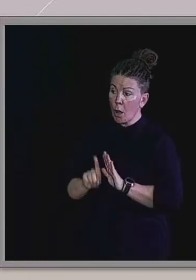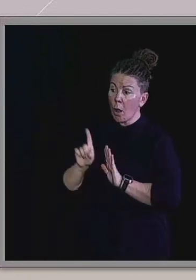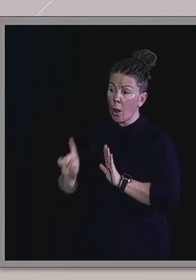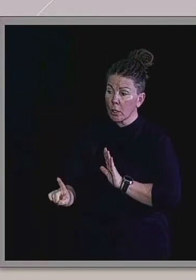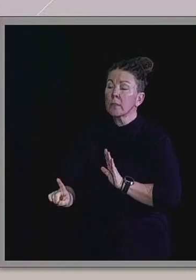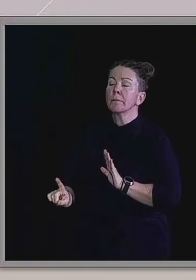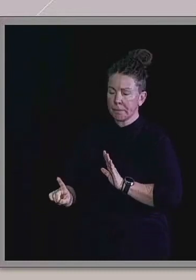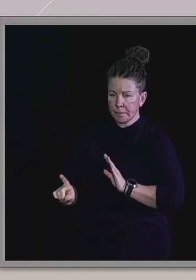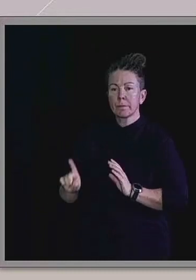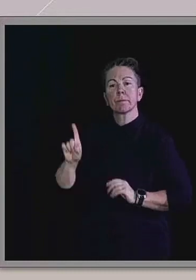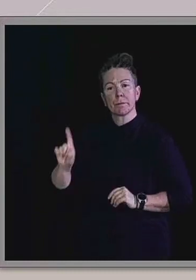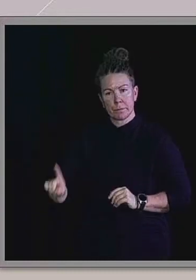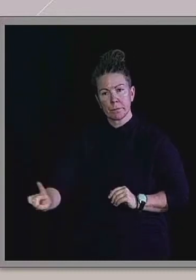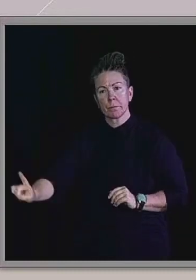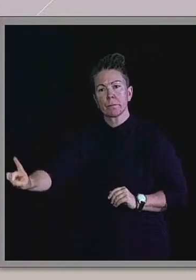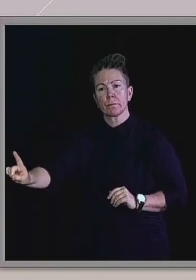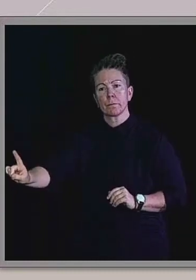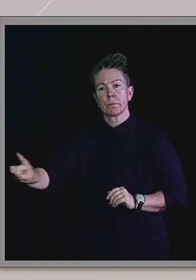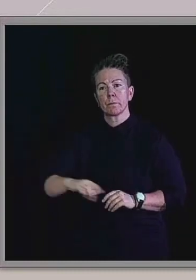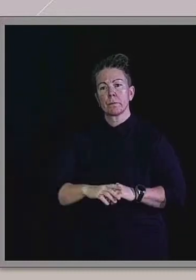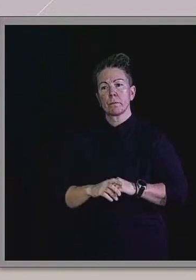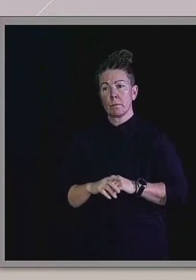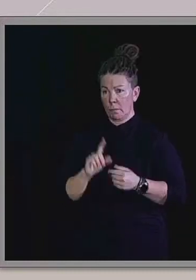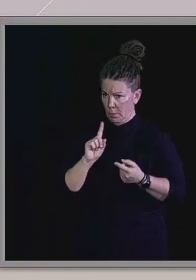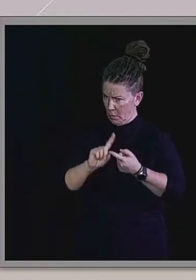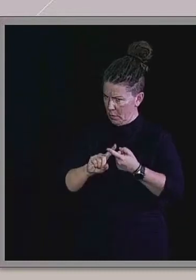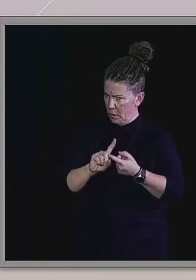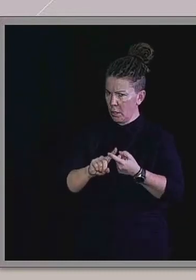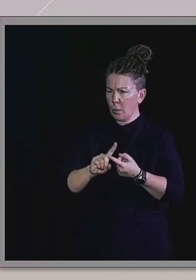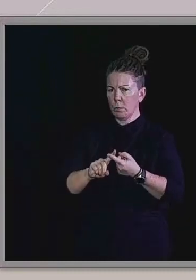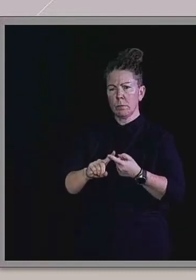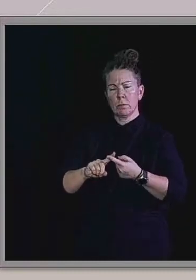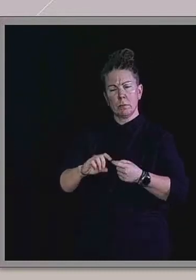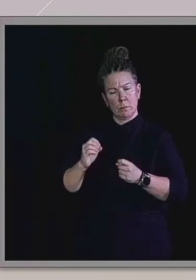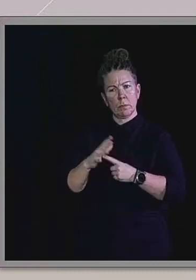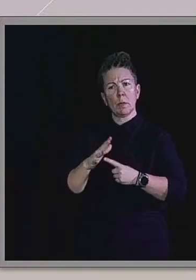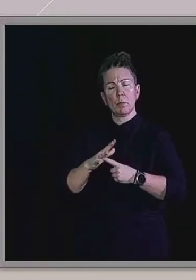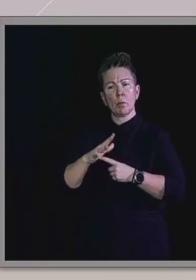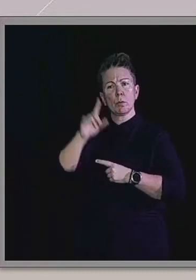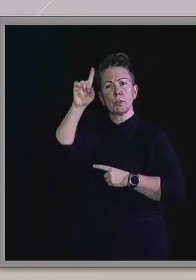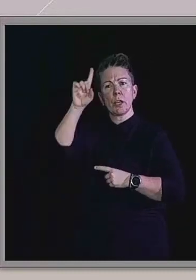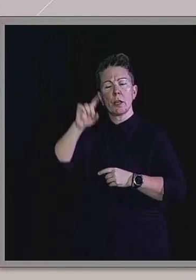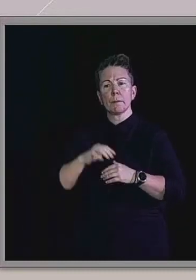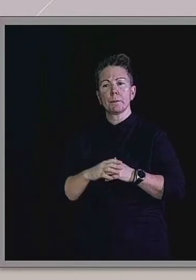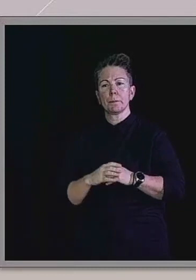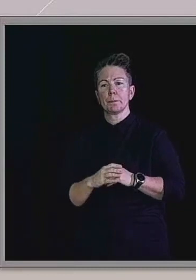country. So we still see that as one of the key factors of our country today,